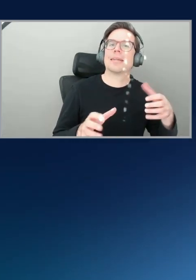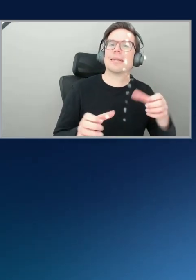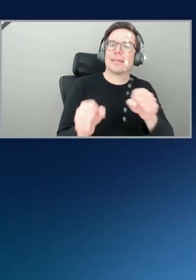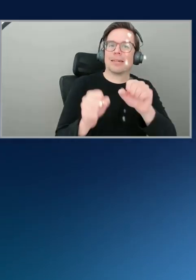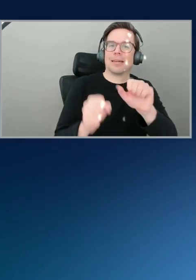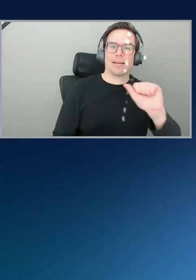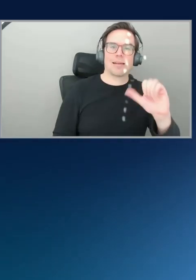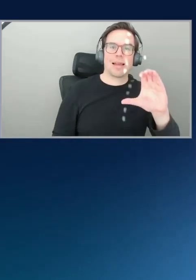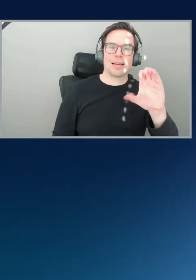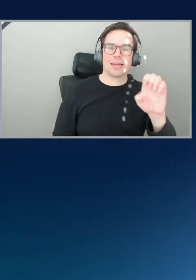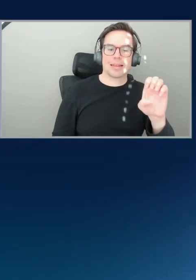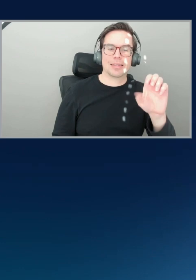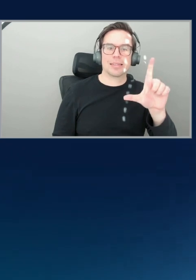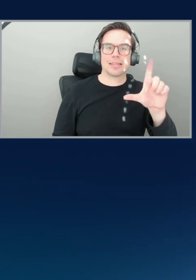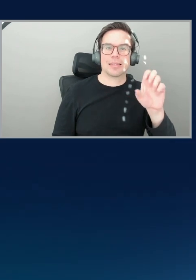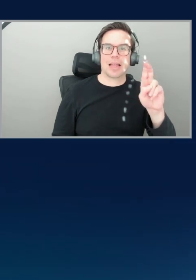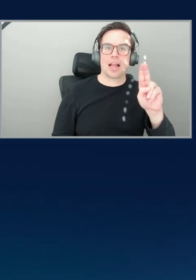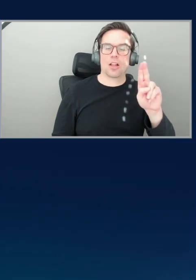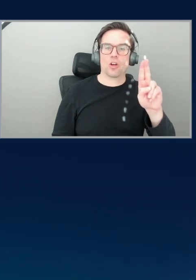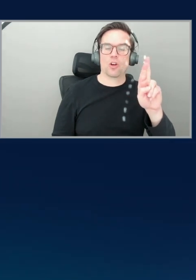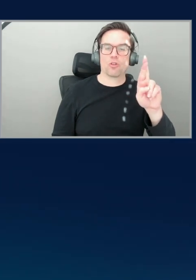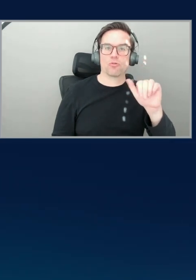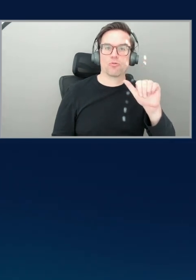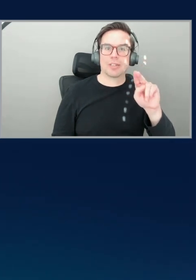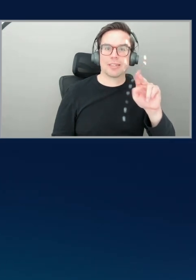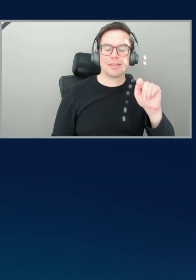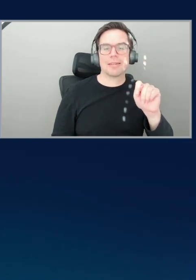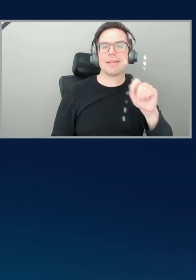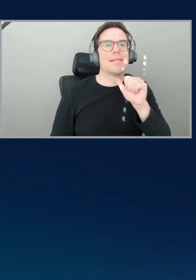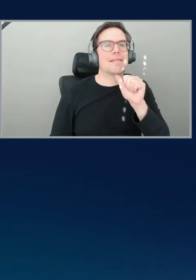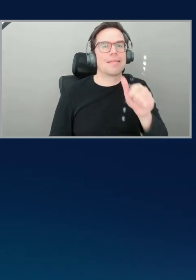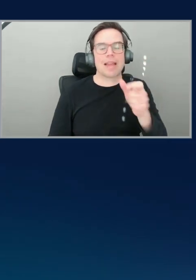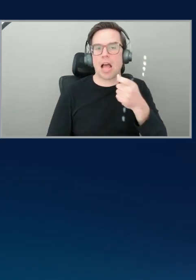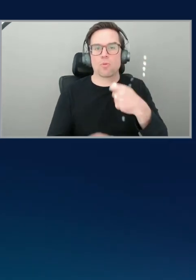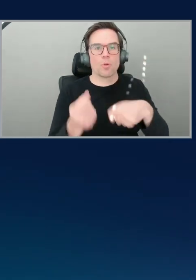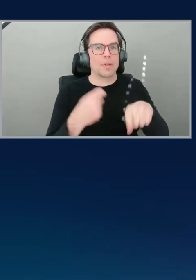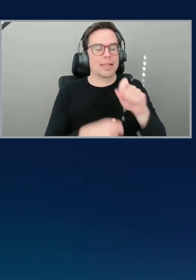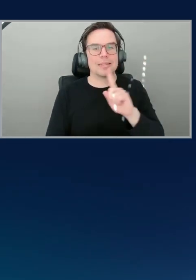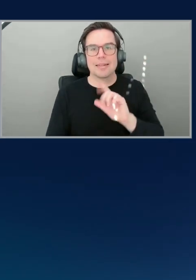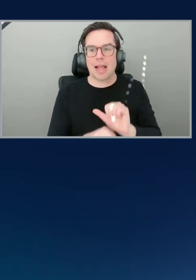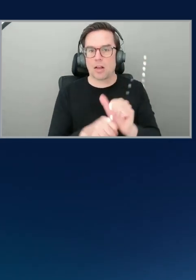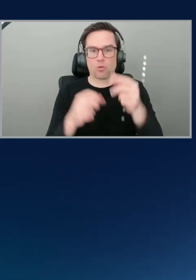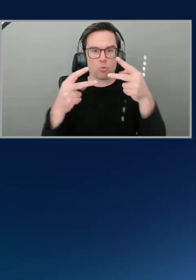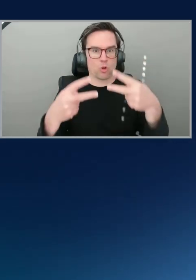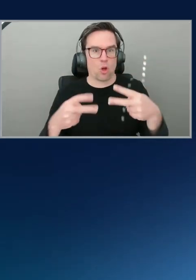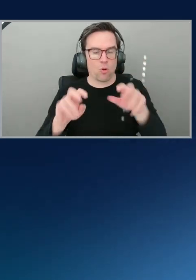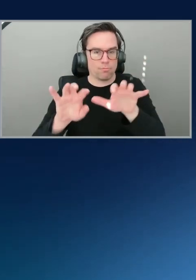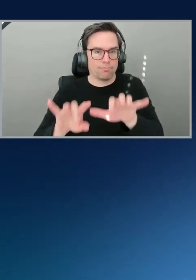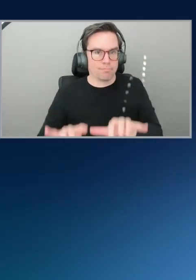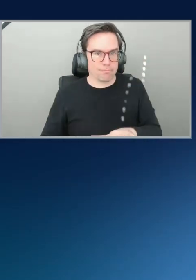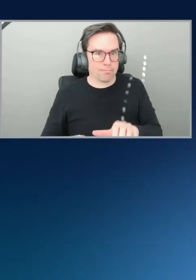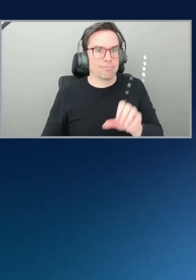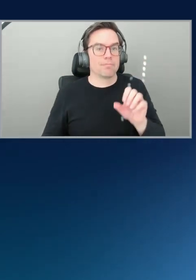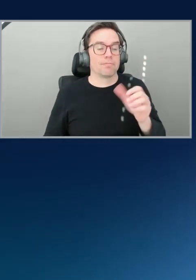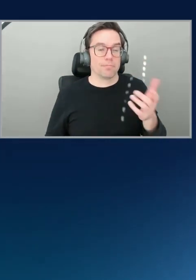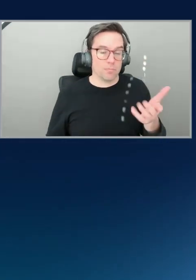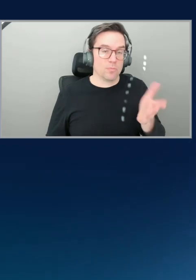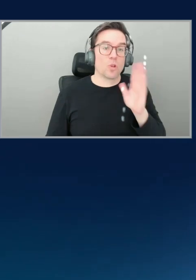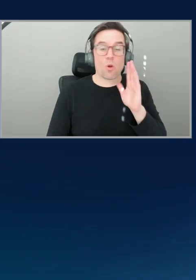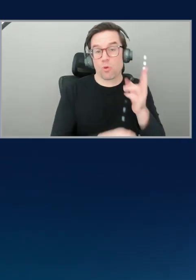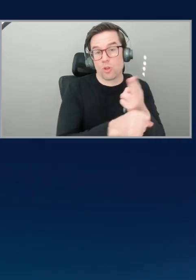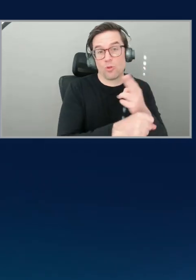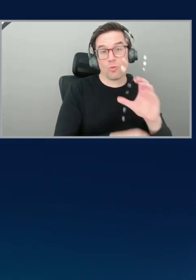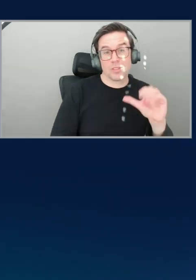get your application running on .NET 8. And so I think a lot of it goes back to using the chat, asking questions, figuring out